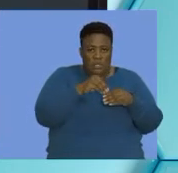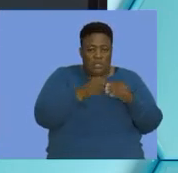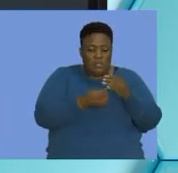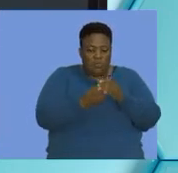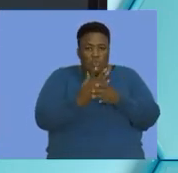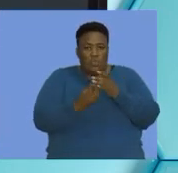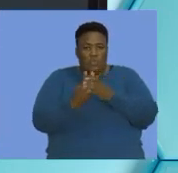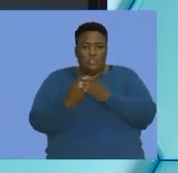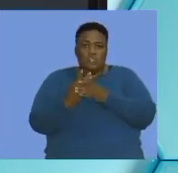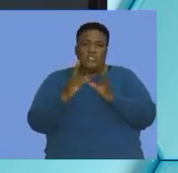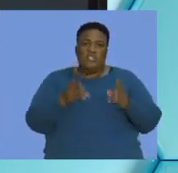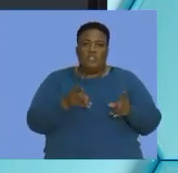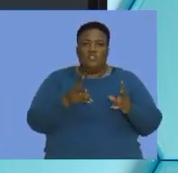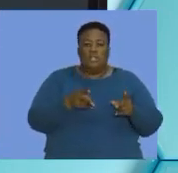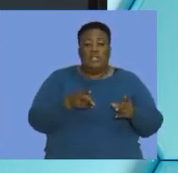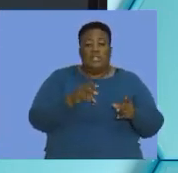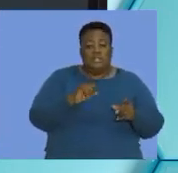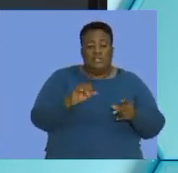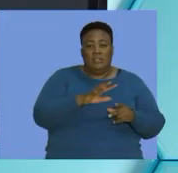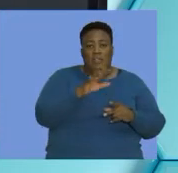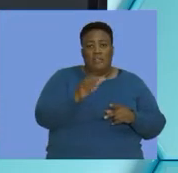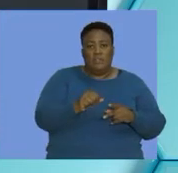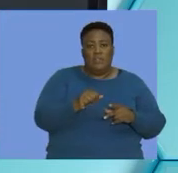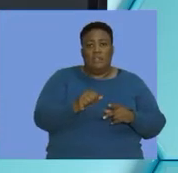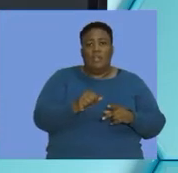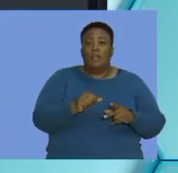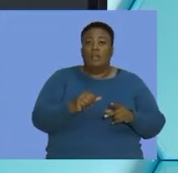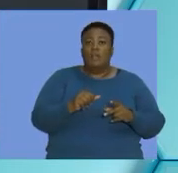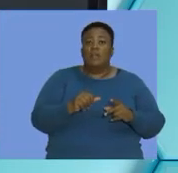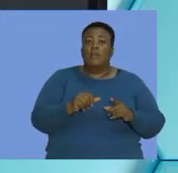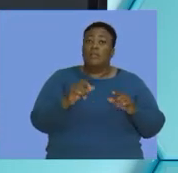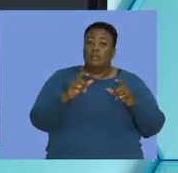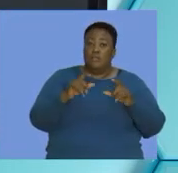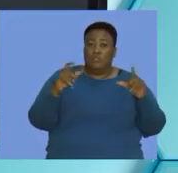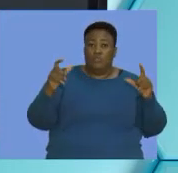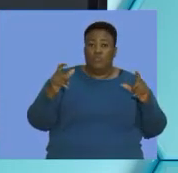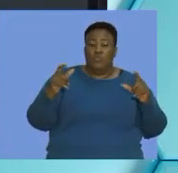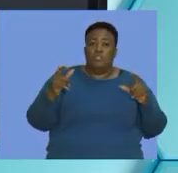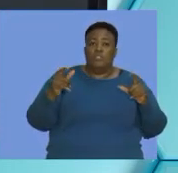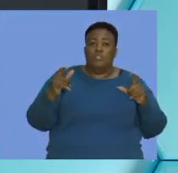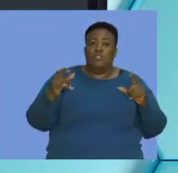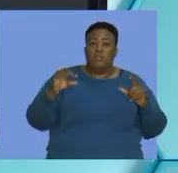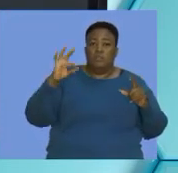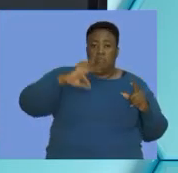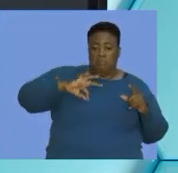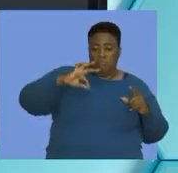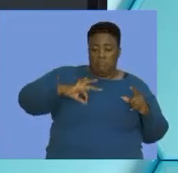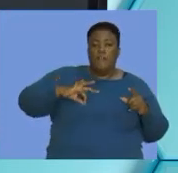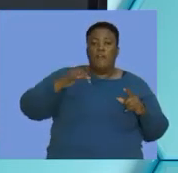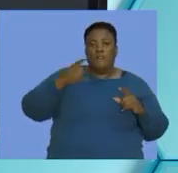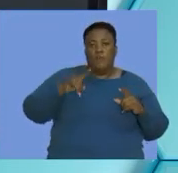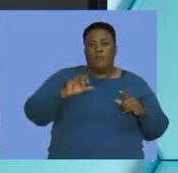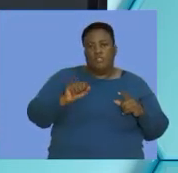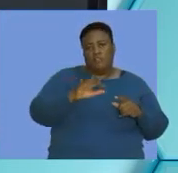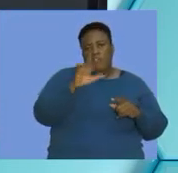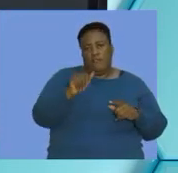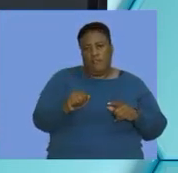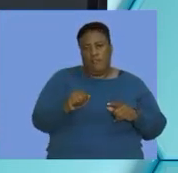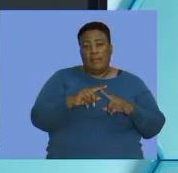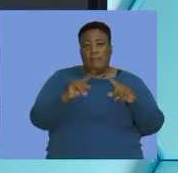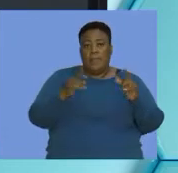Fynbos, and it grows naturally there, and it's a huge potential income for the South African tea